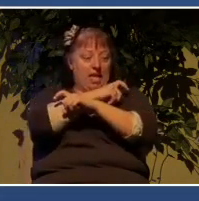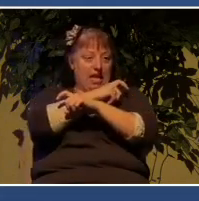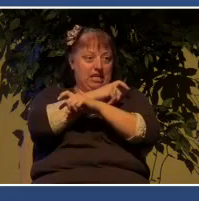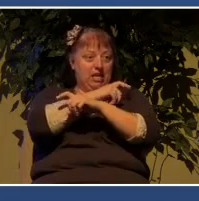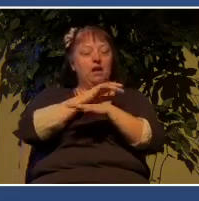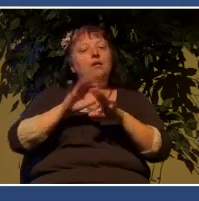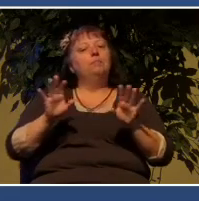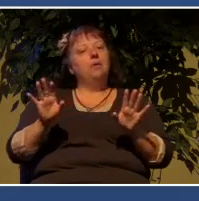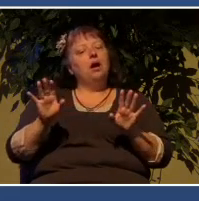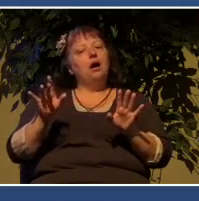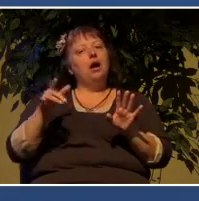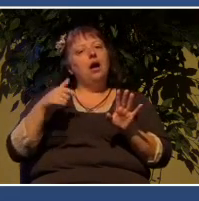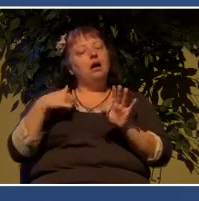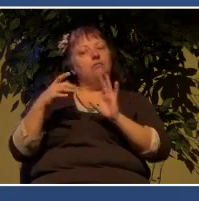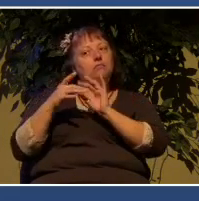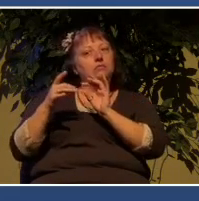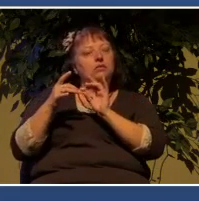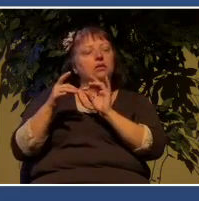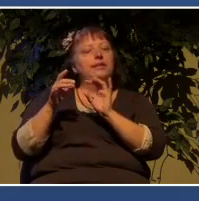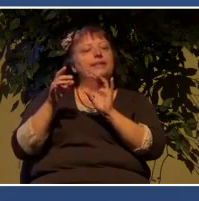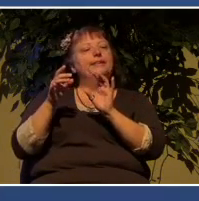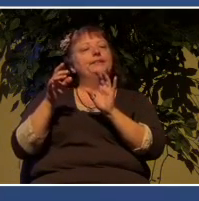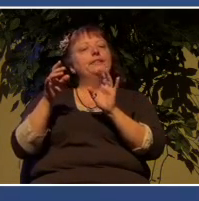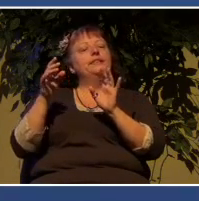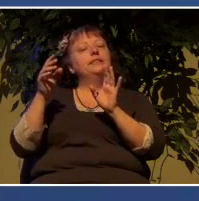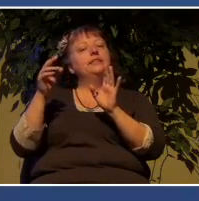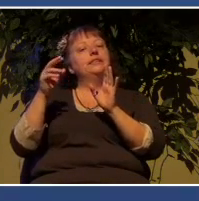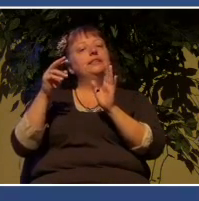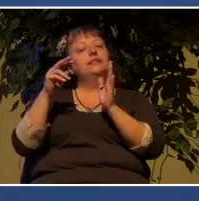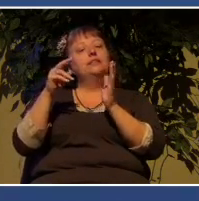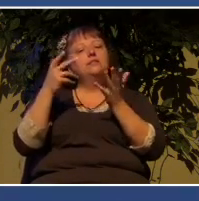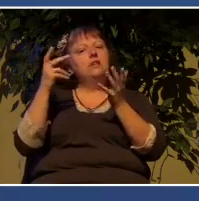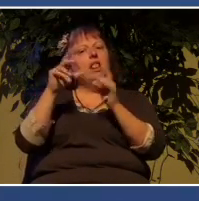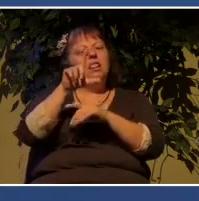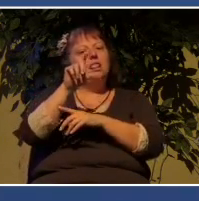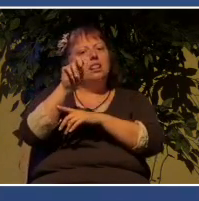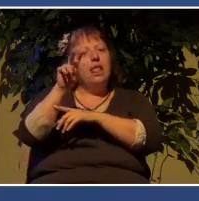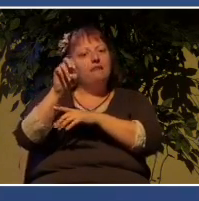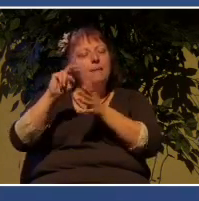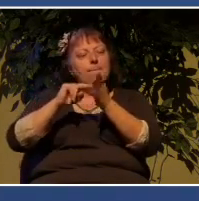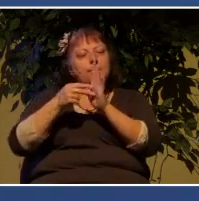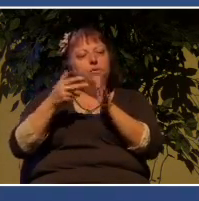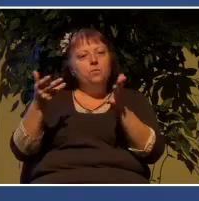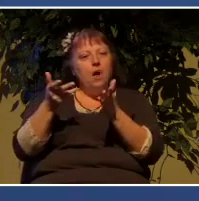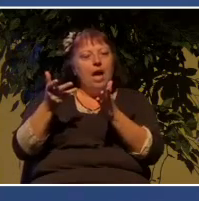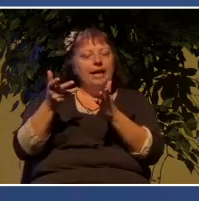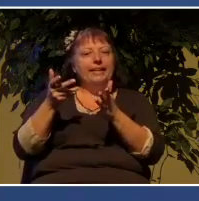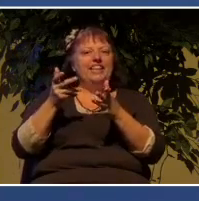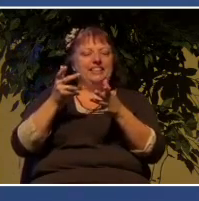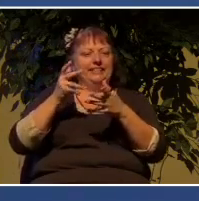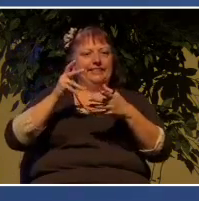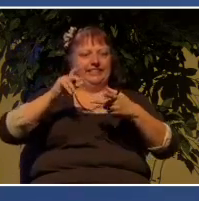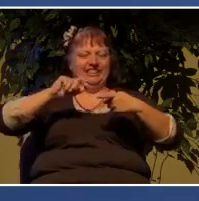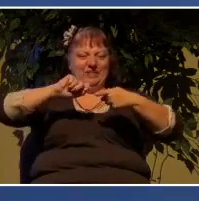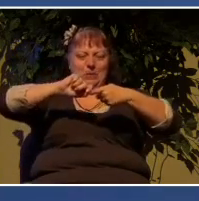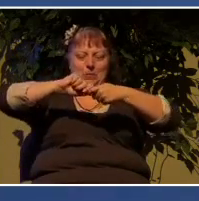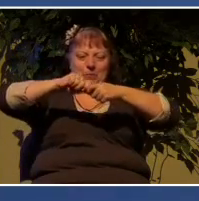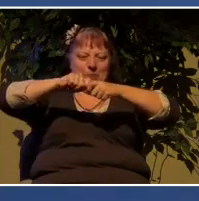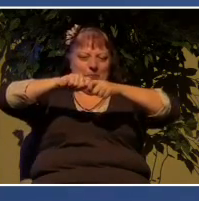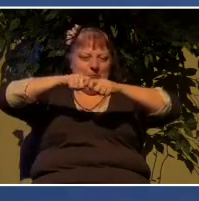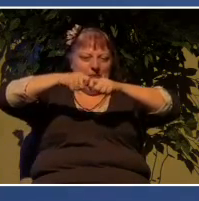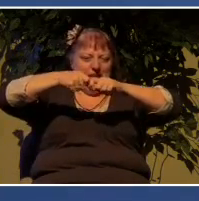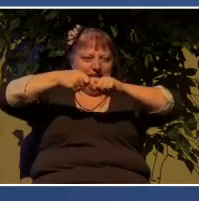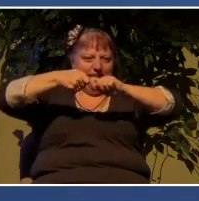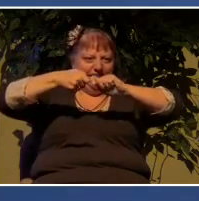of love is increasingly being twisted, and in the name of love, we